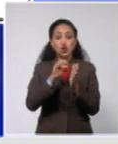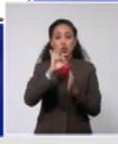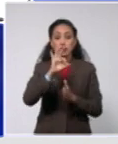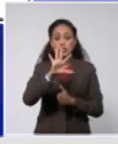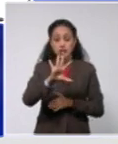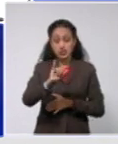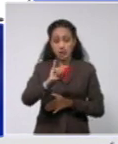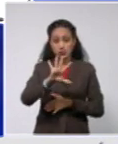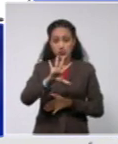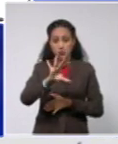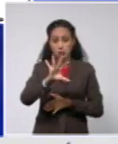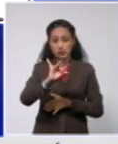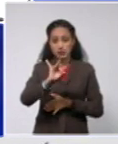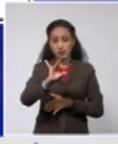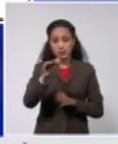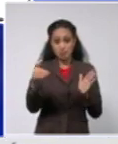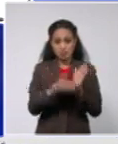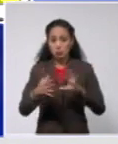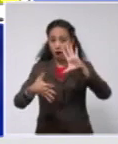1,128,000 confirmed cases.